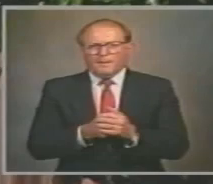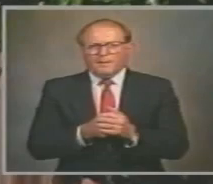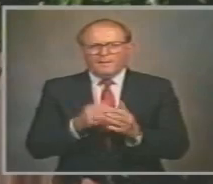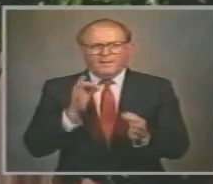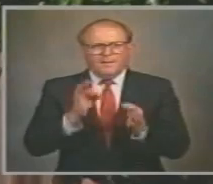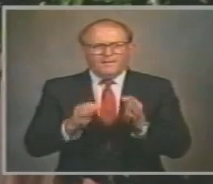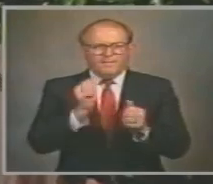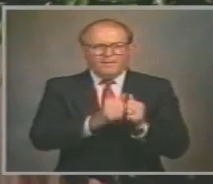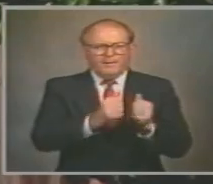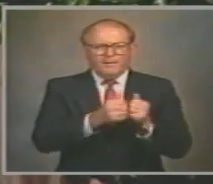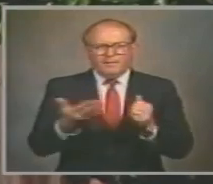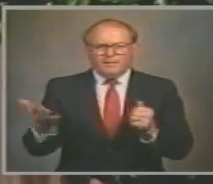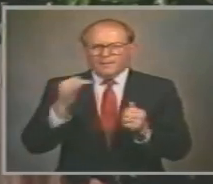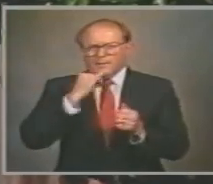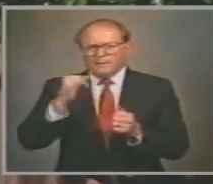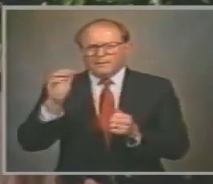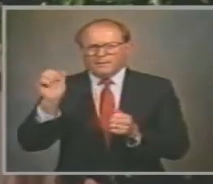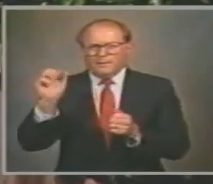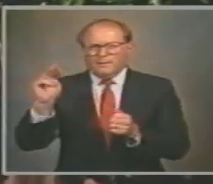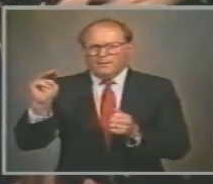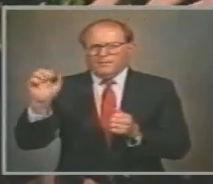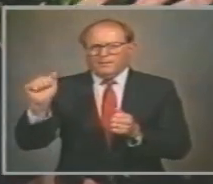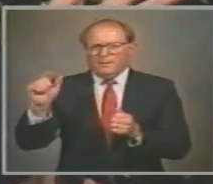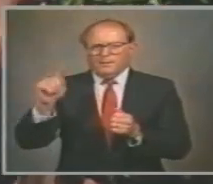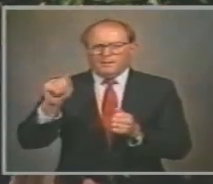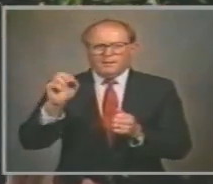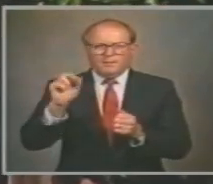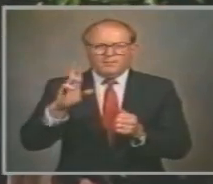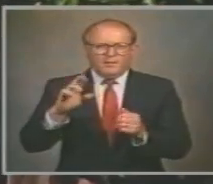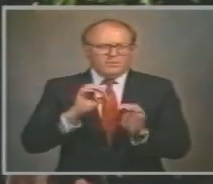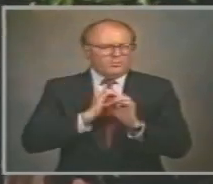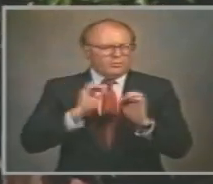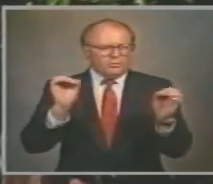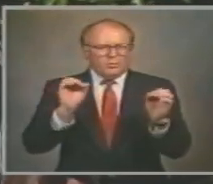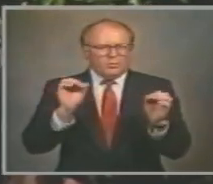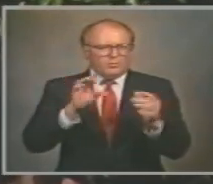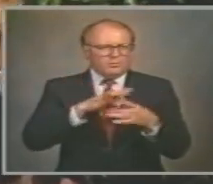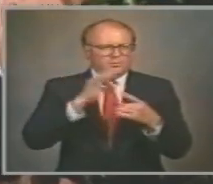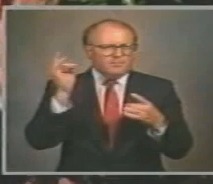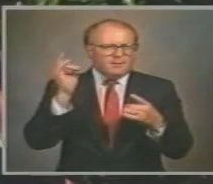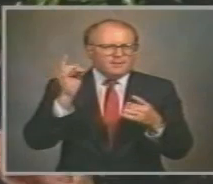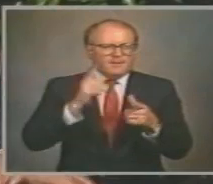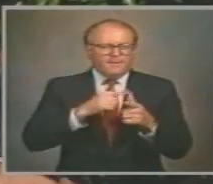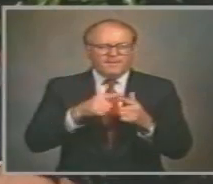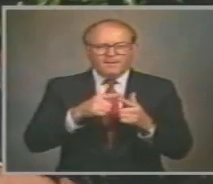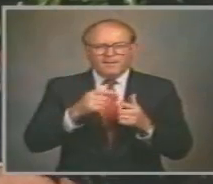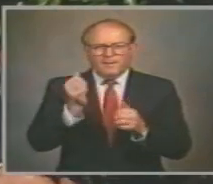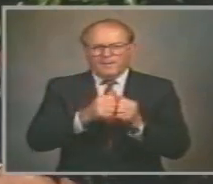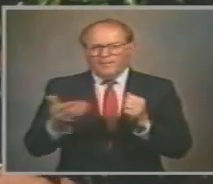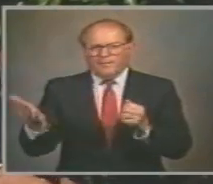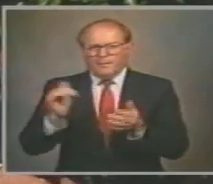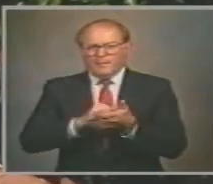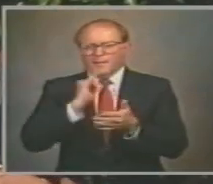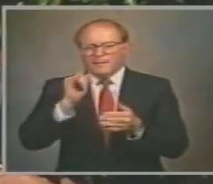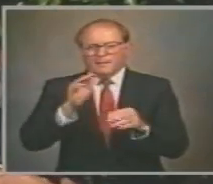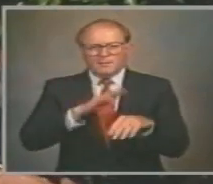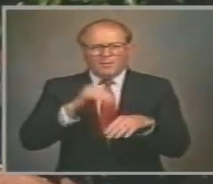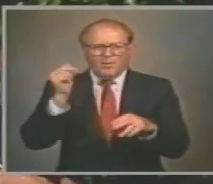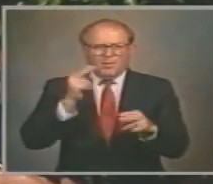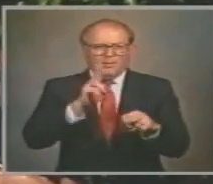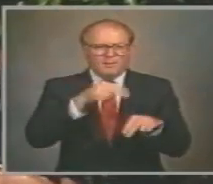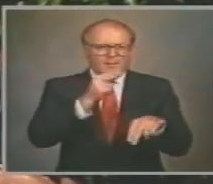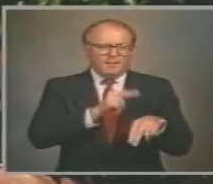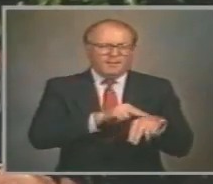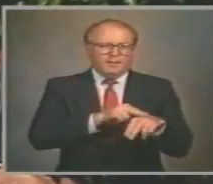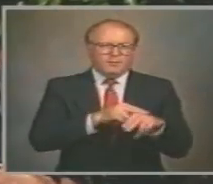If everything is matter and there is no spirit, then everything that's called nature came into